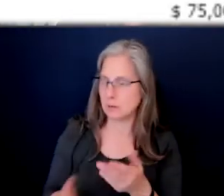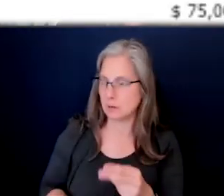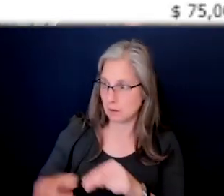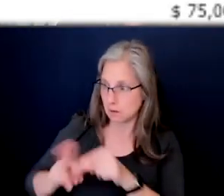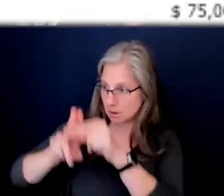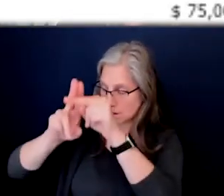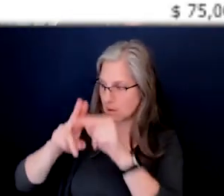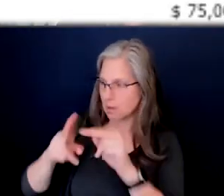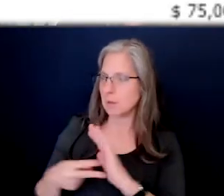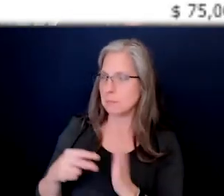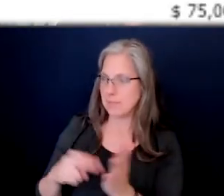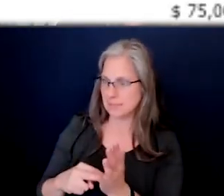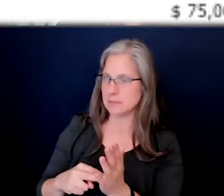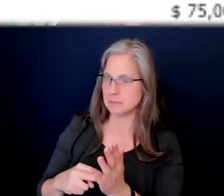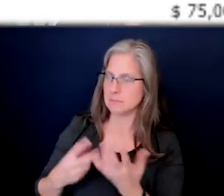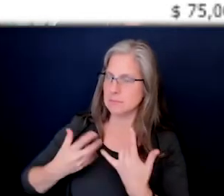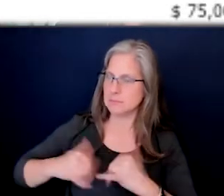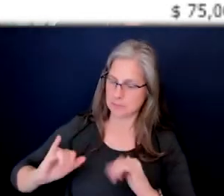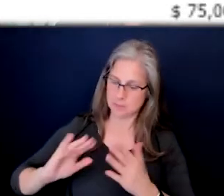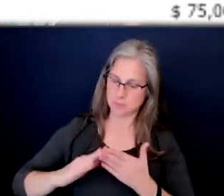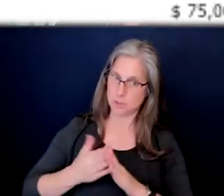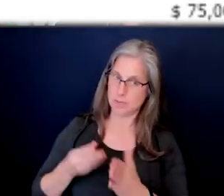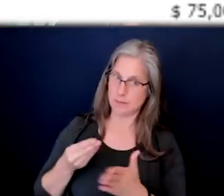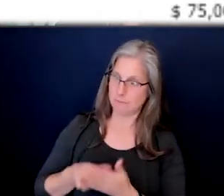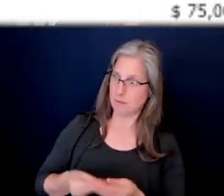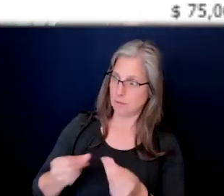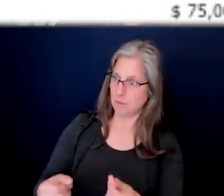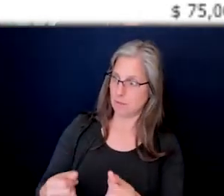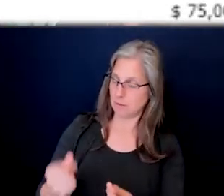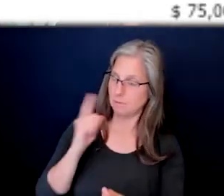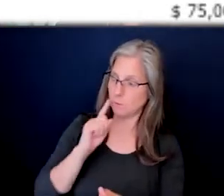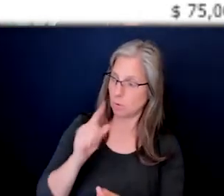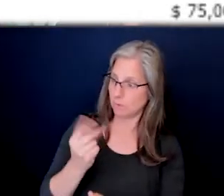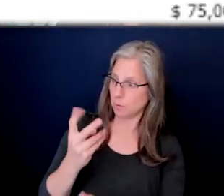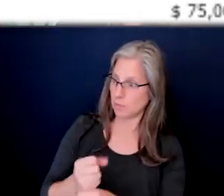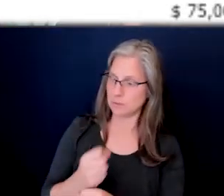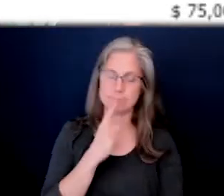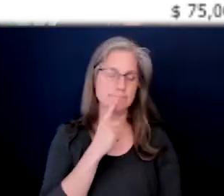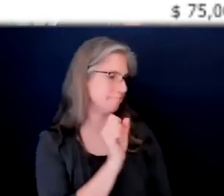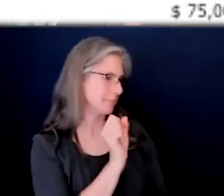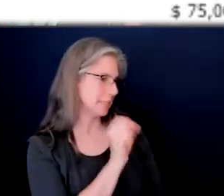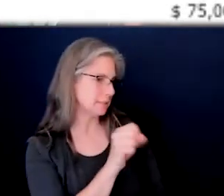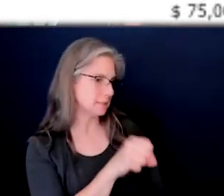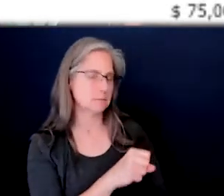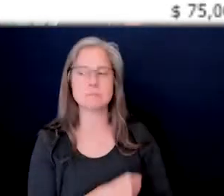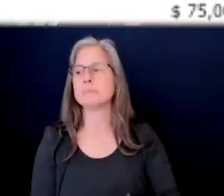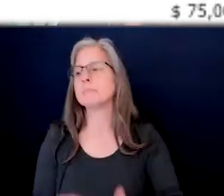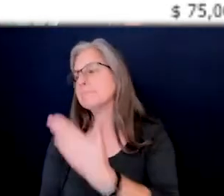in community funded for the next few years. Yes. Thank you.